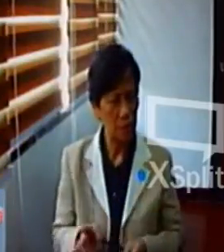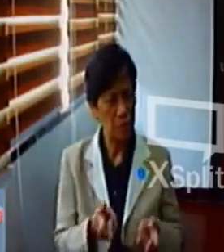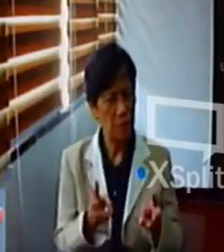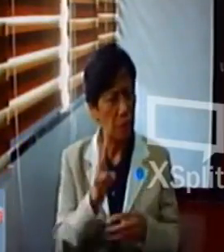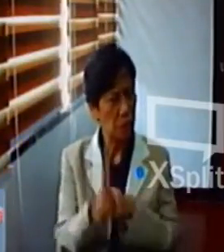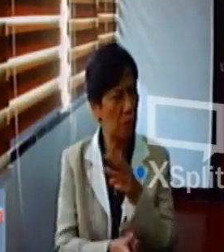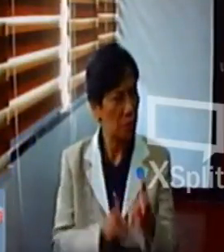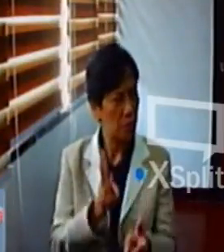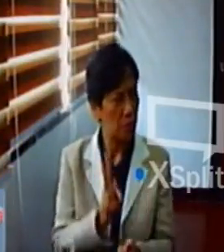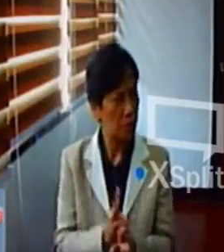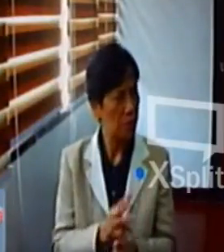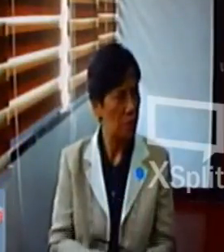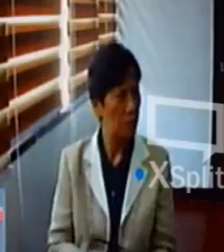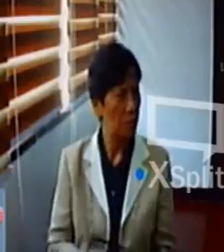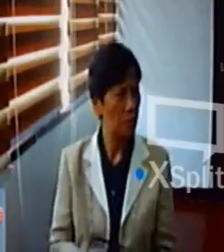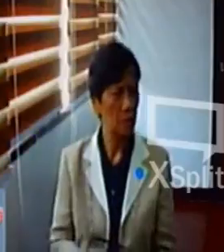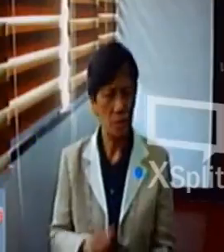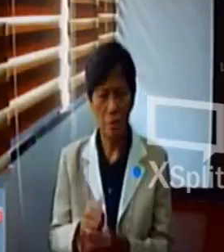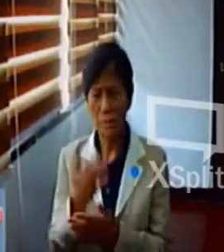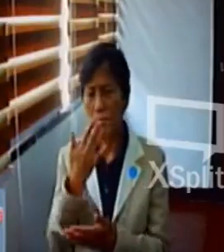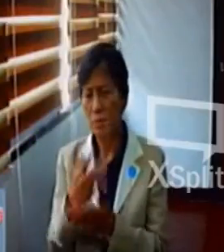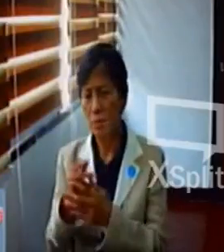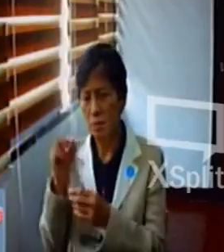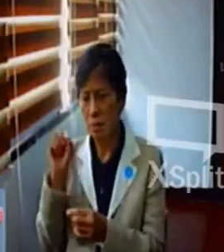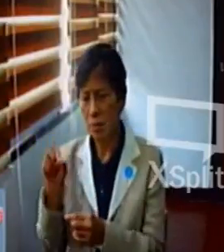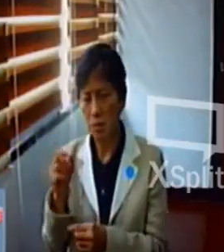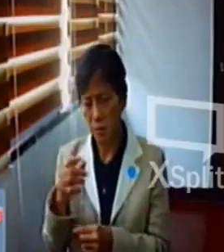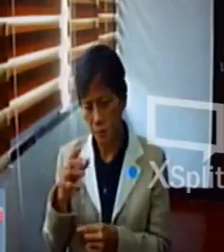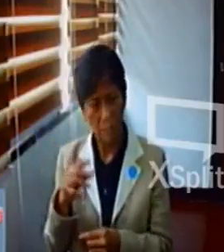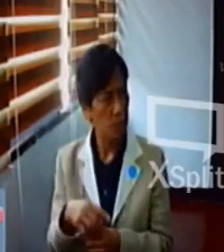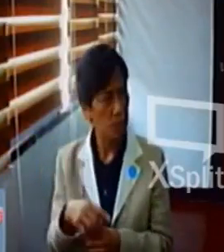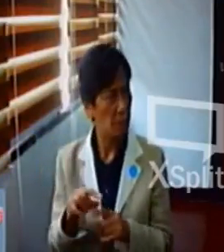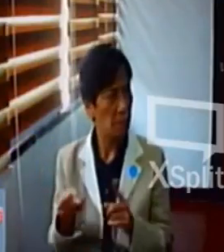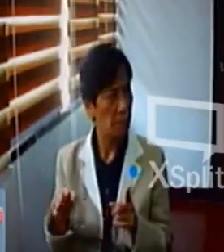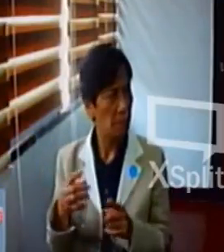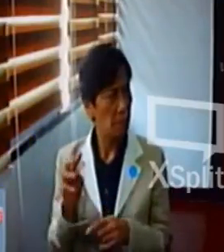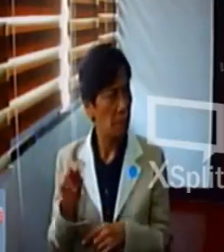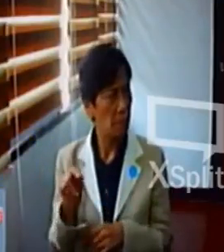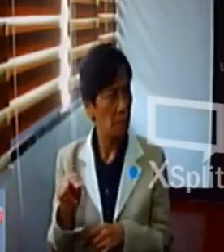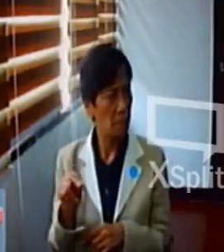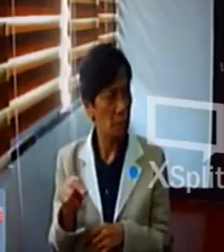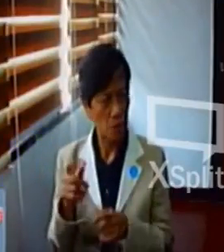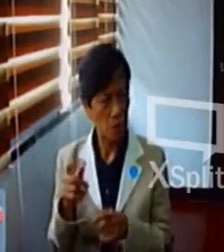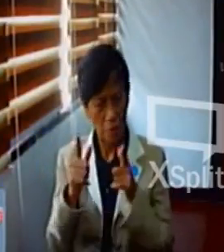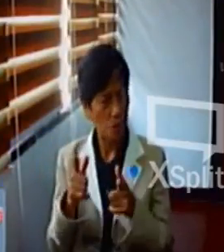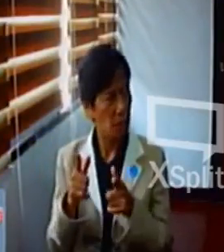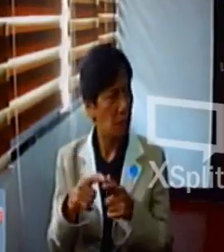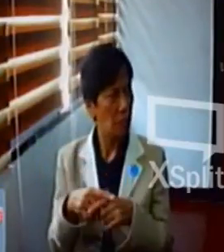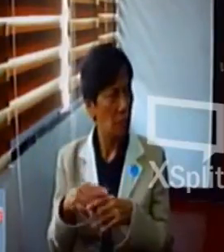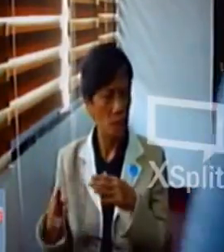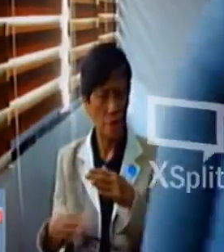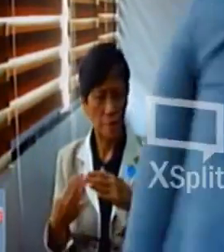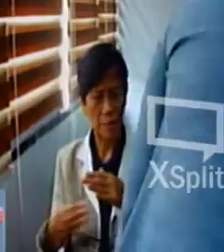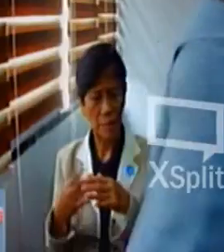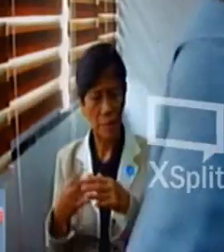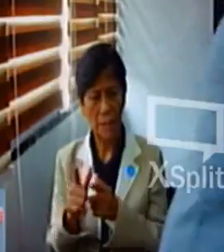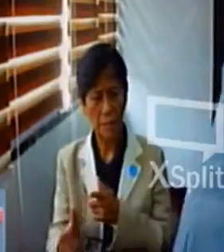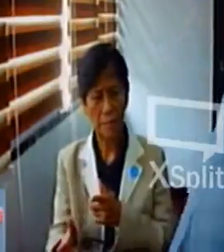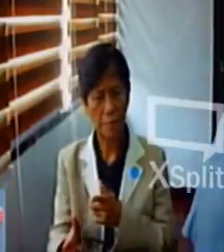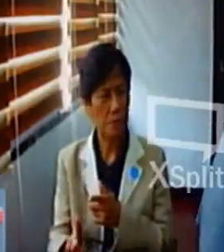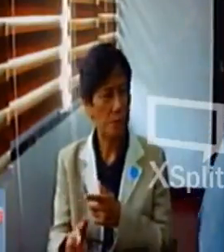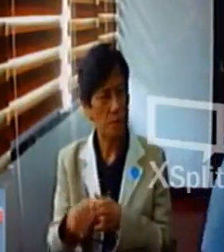Yeah. Well, that's a good point, ma'am. But I think we need to look at the baselines,